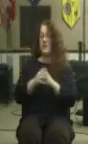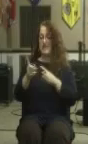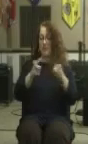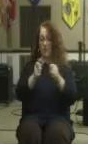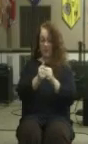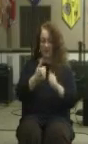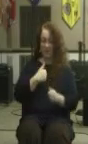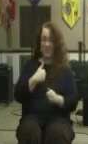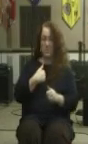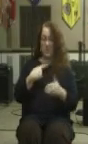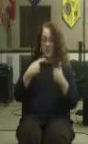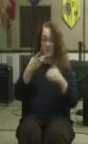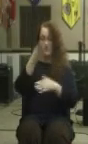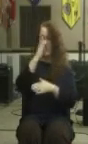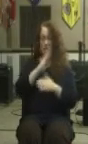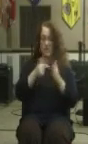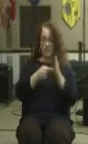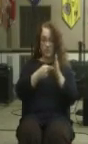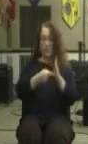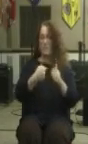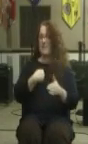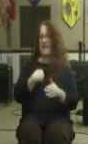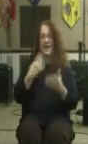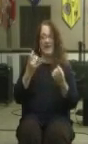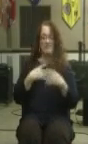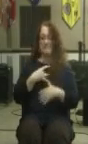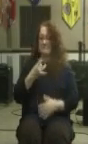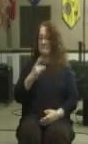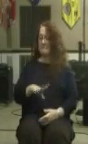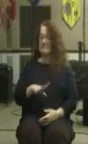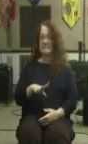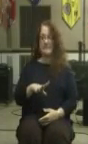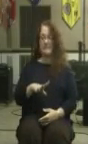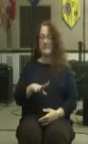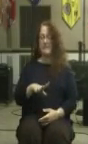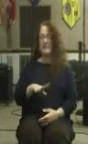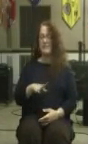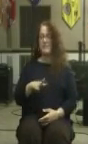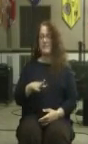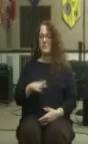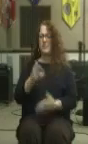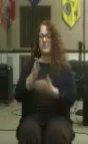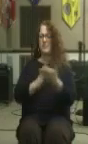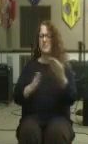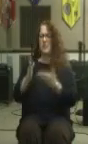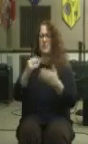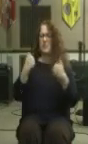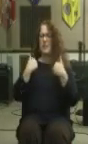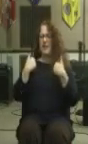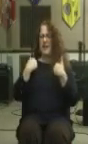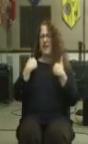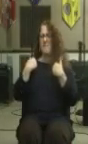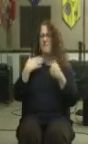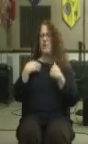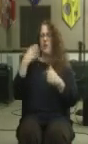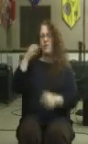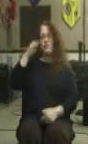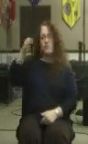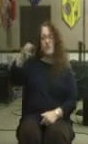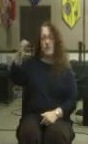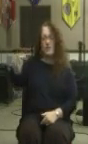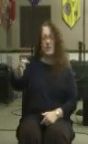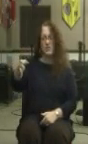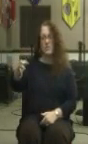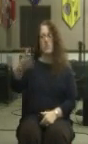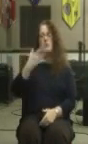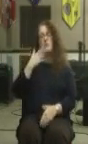predestined thing. And when God showed me, I didn't like it. See, here's the thing. Some of us have our own